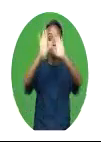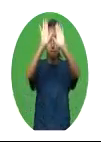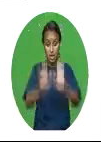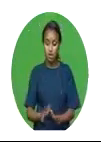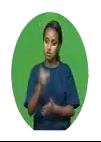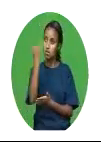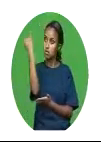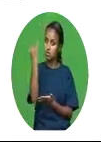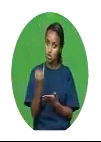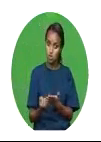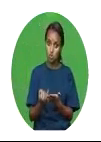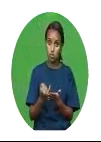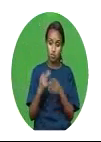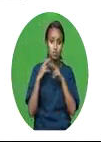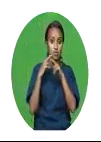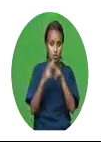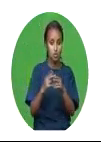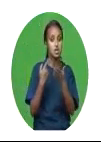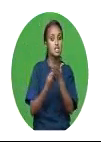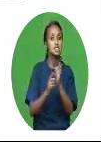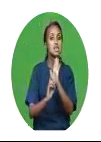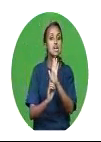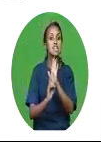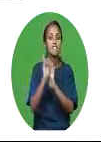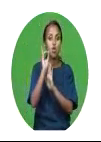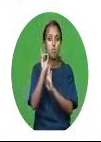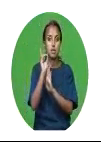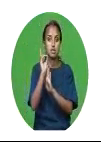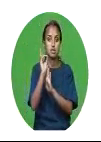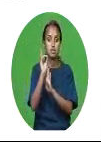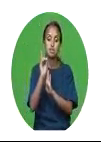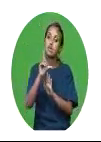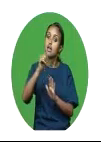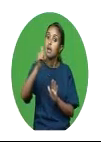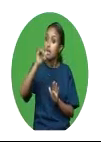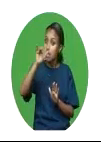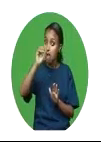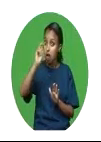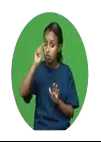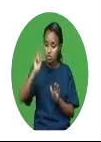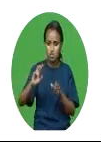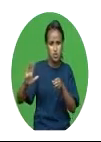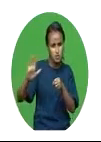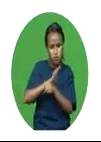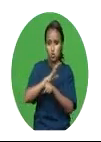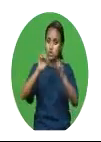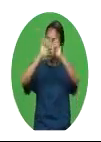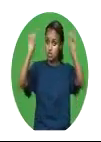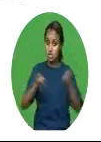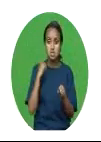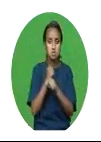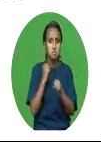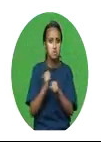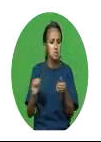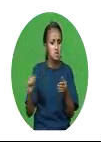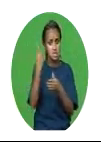drawing obtained is called its development. The layout is full size and made on a single